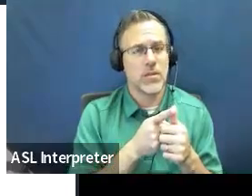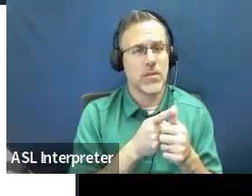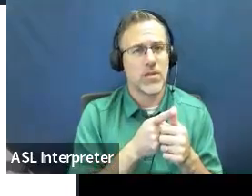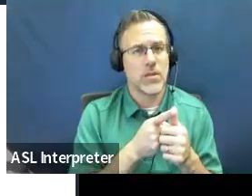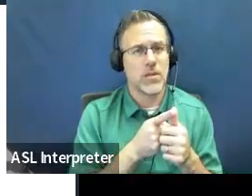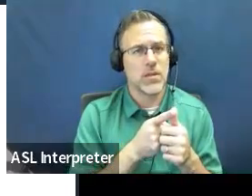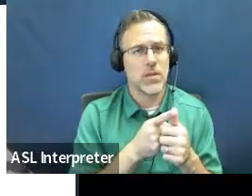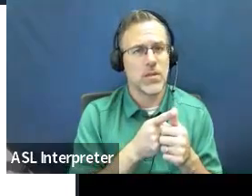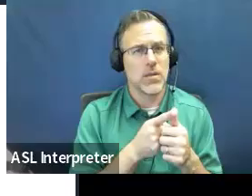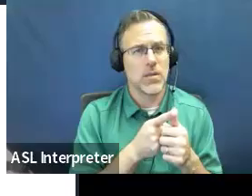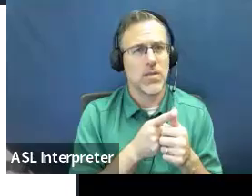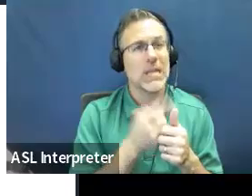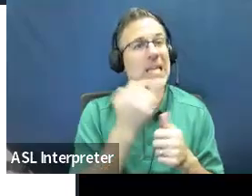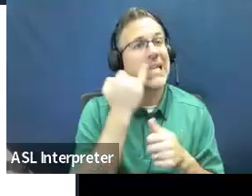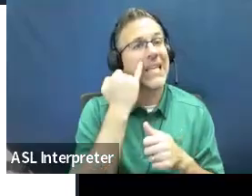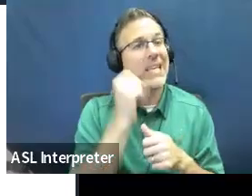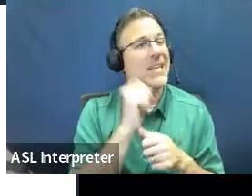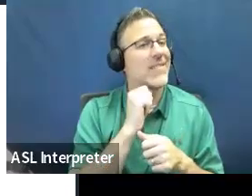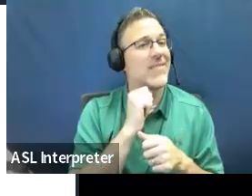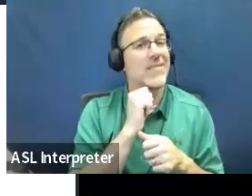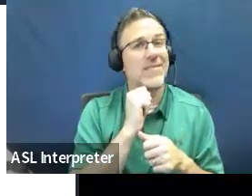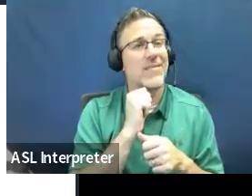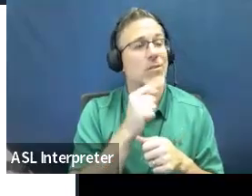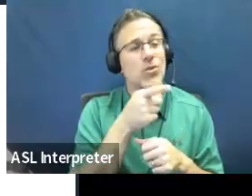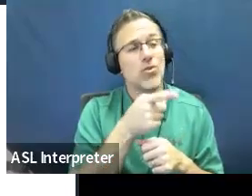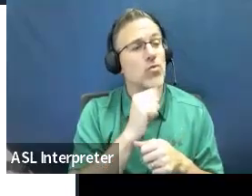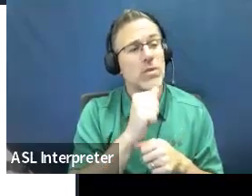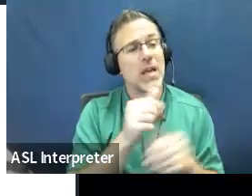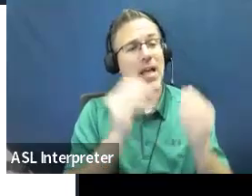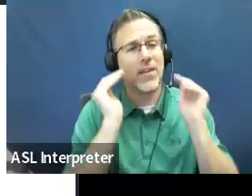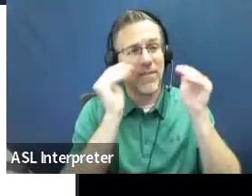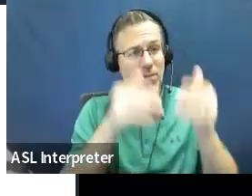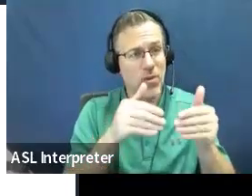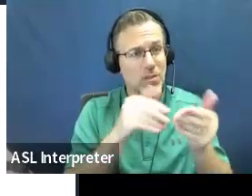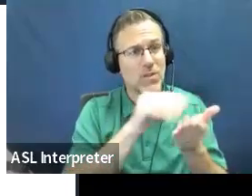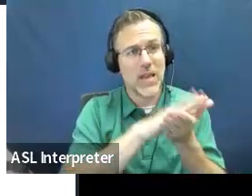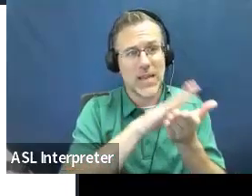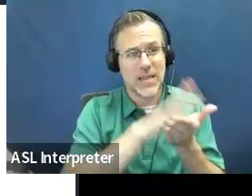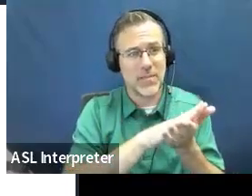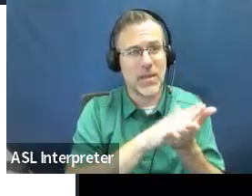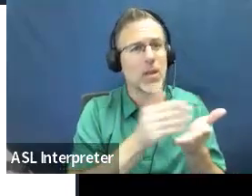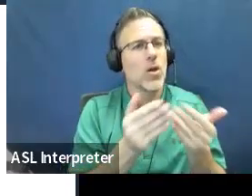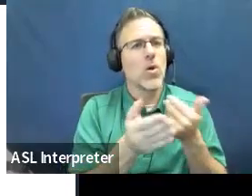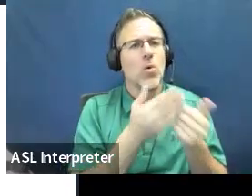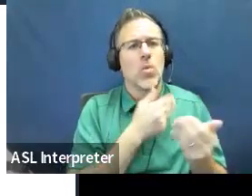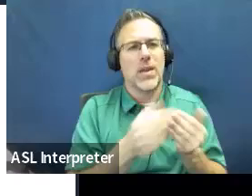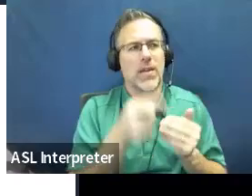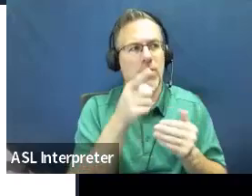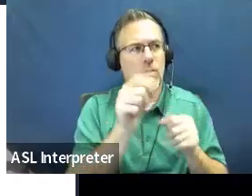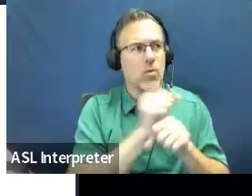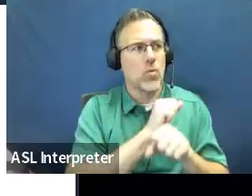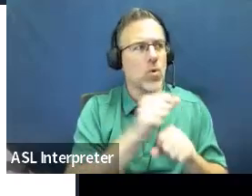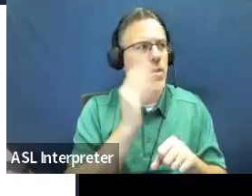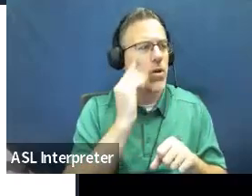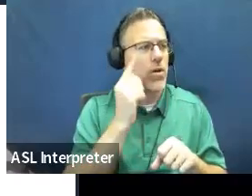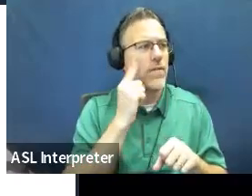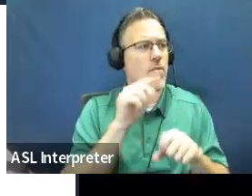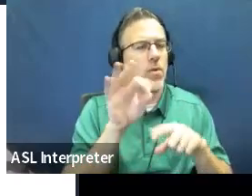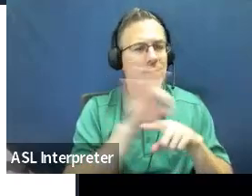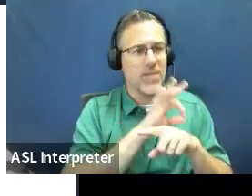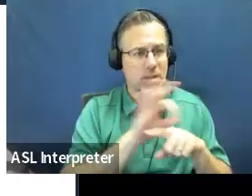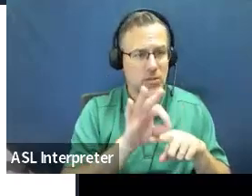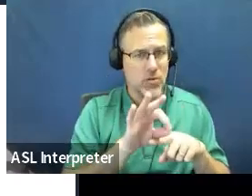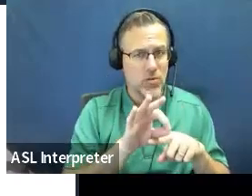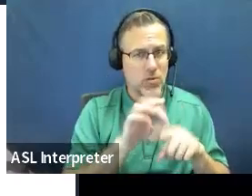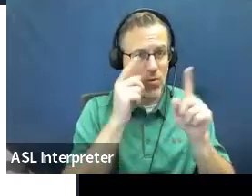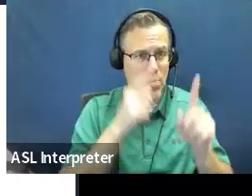if you're not focusing on the academics, whatever you're working on for the functional developmental things, those